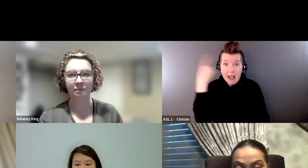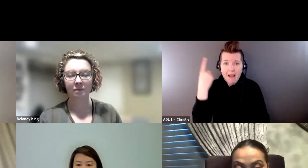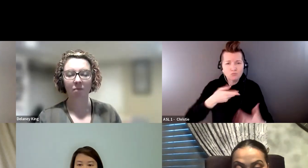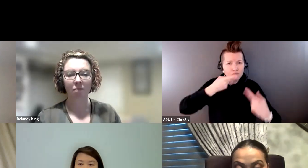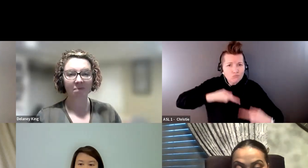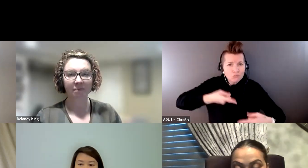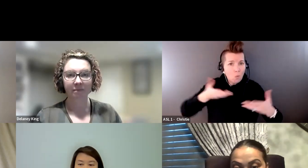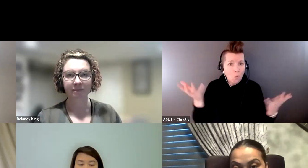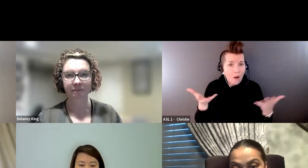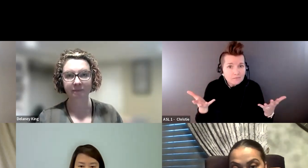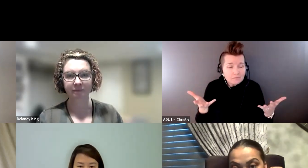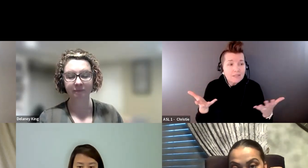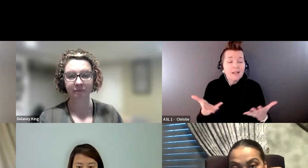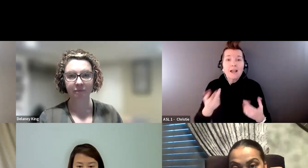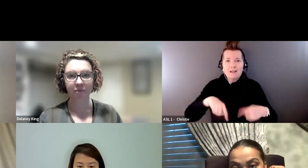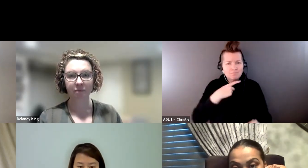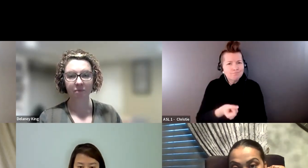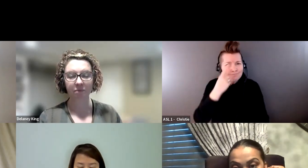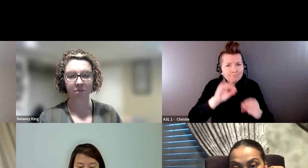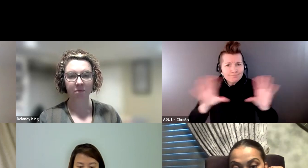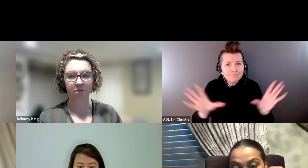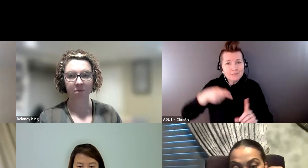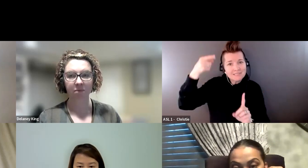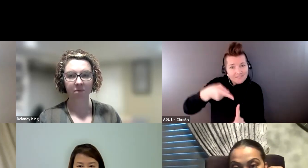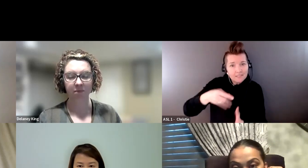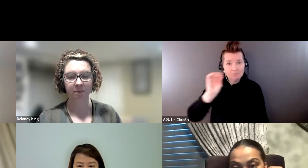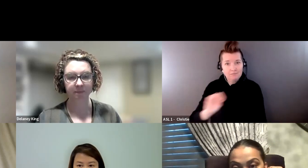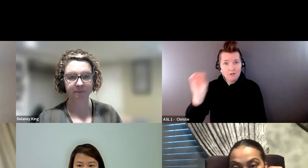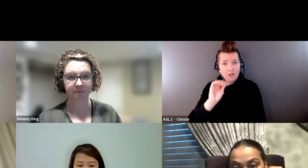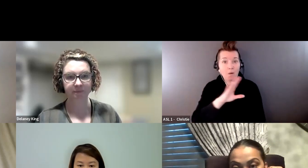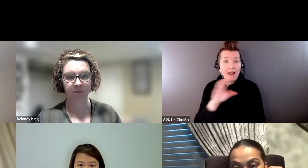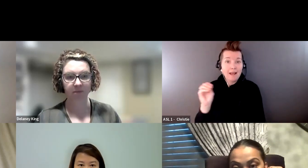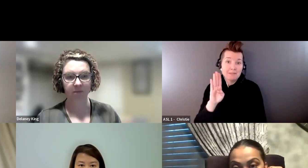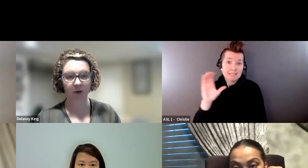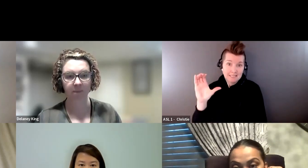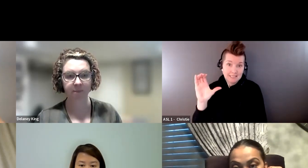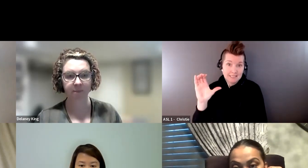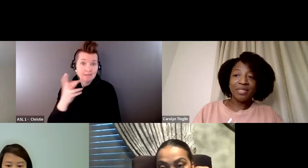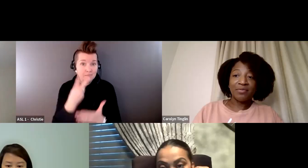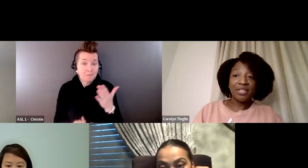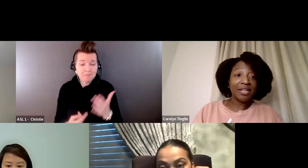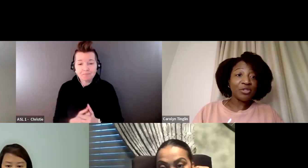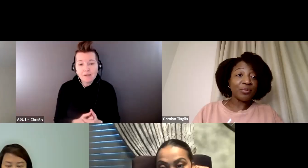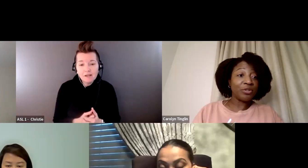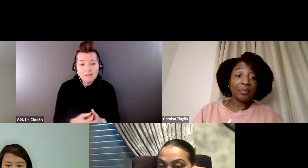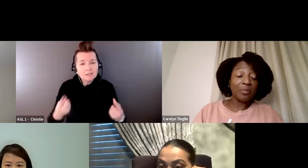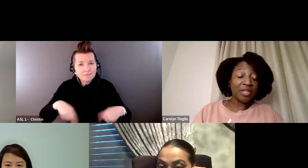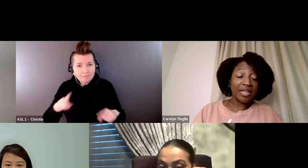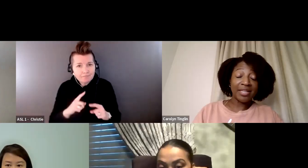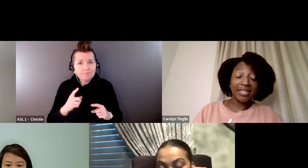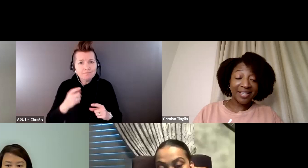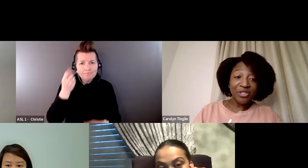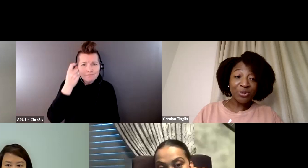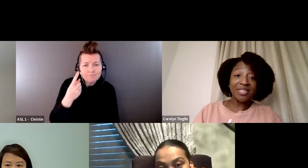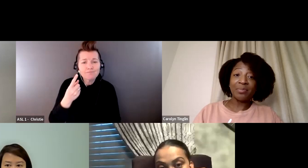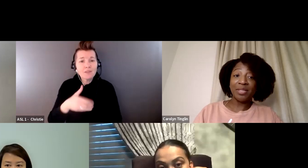and Black youth specifically in the province of Ontario and British Columbia. in terms of young people